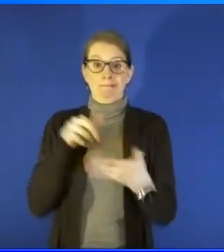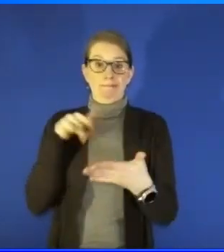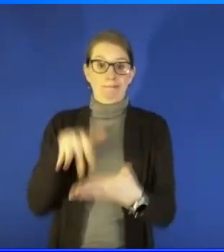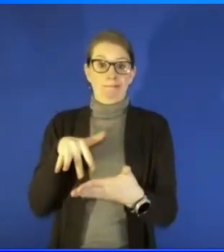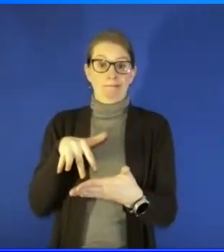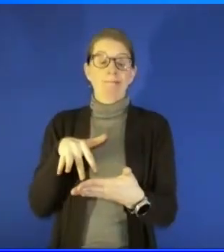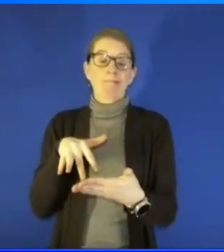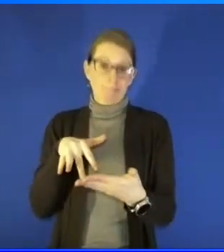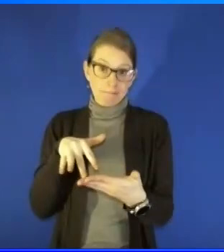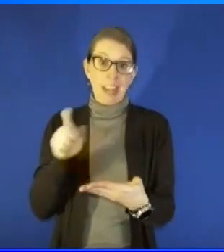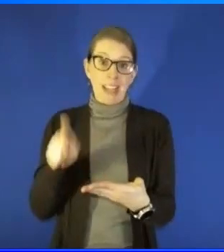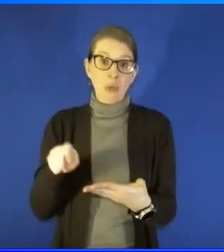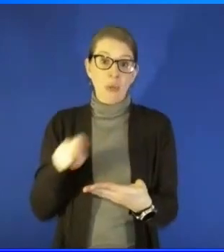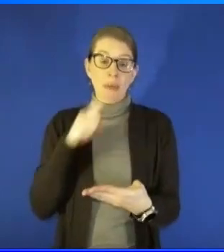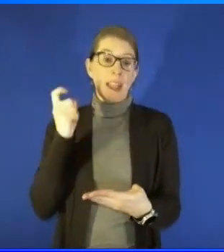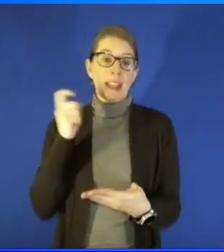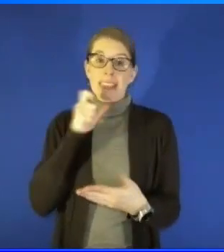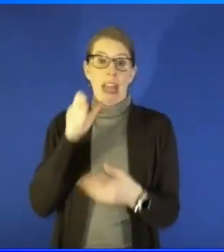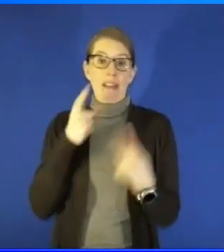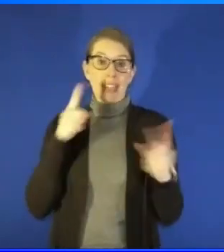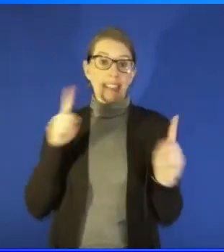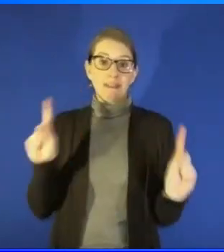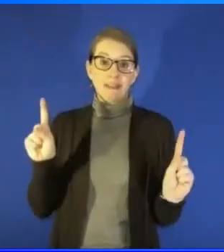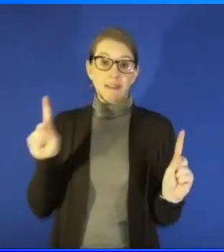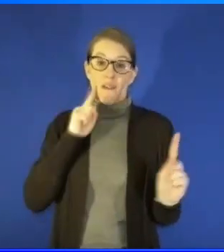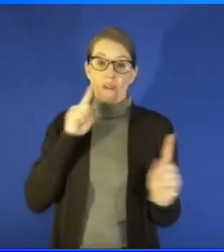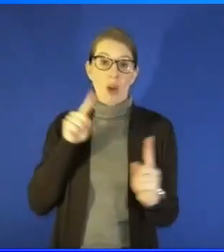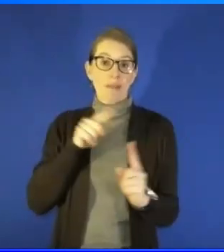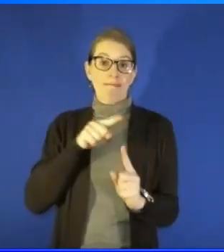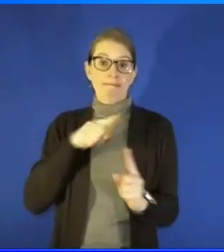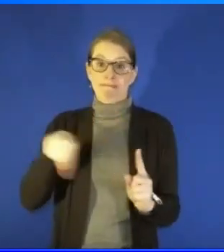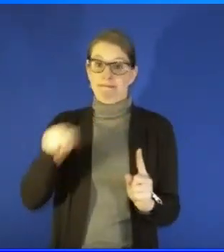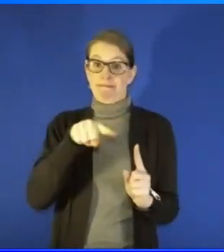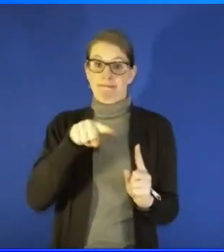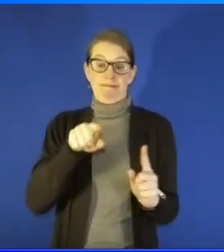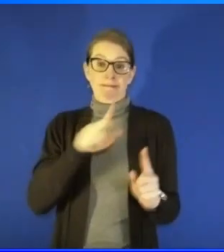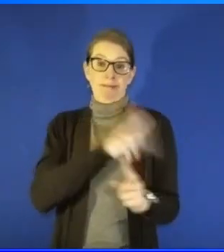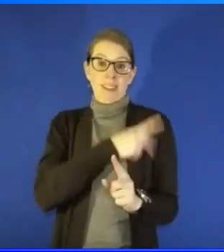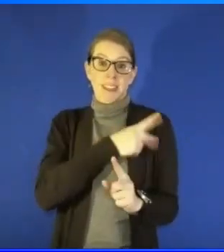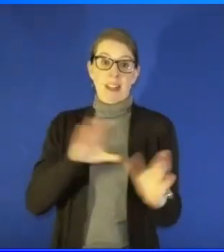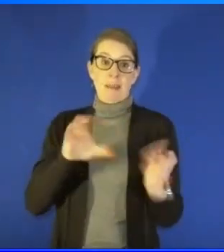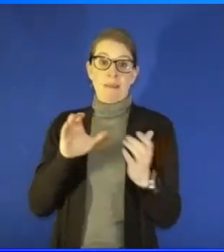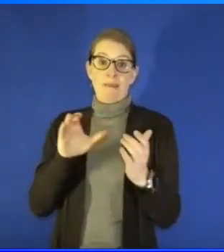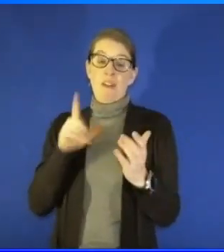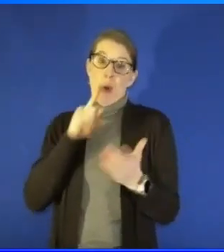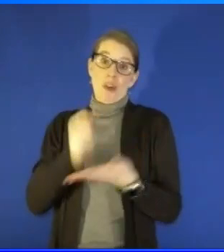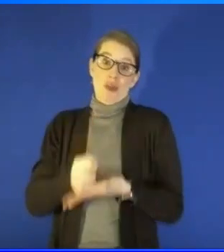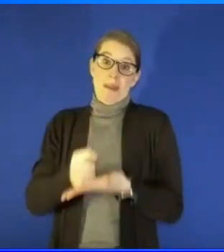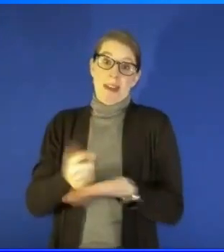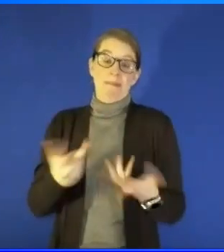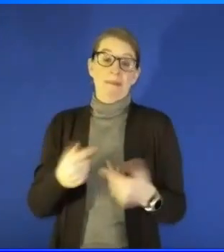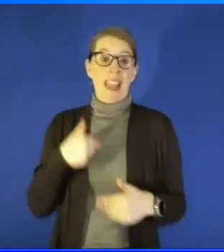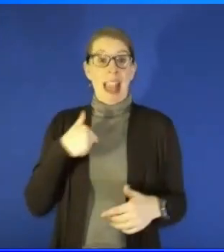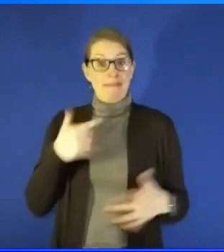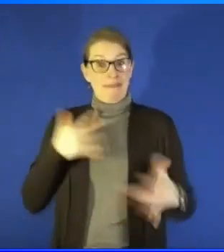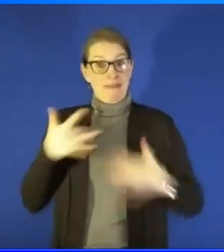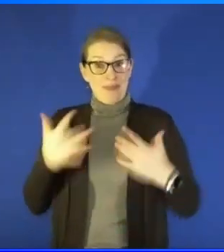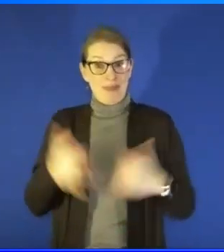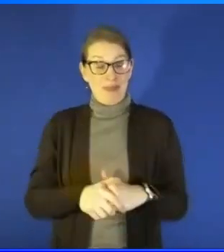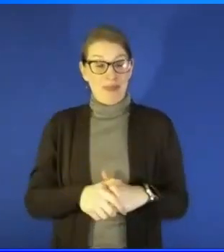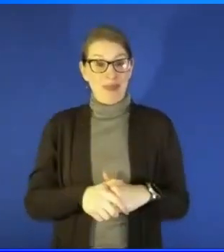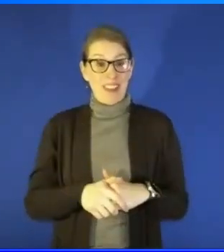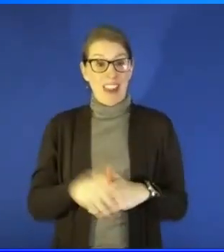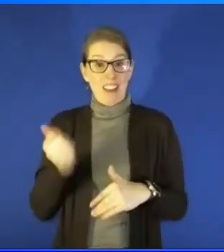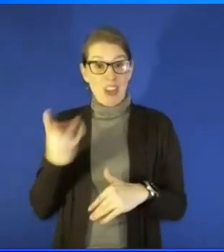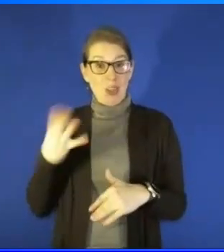that because it wasn't effective for those patients as a comparative treatment. So I'm excited. We have some candidates that